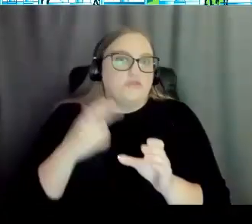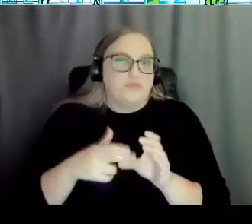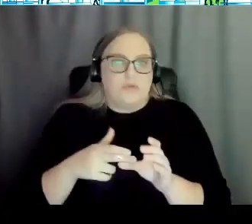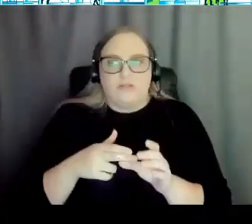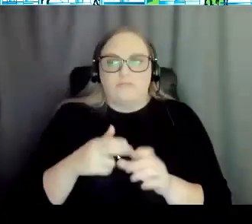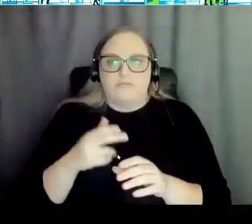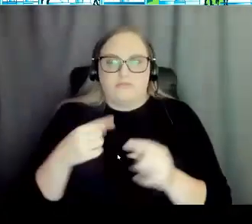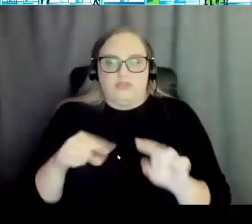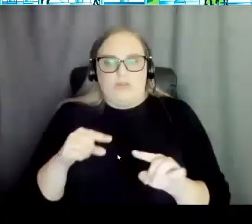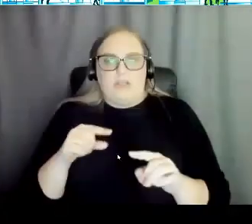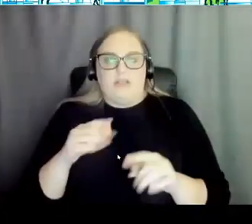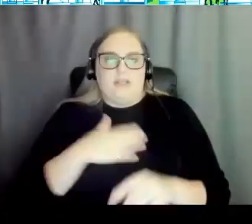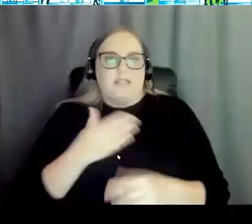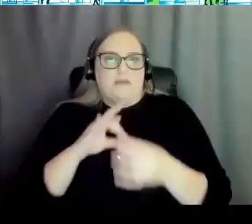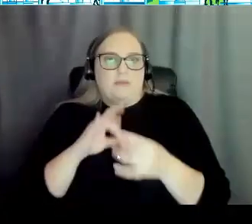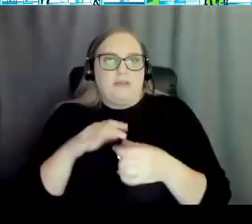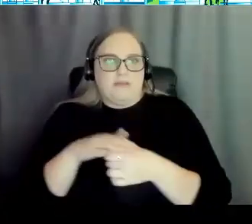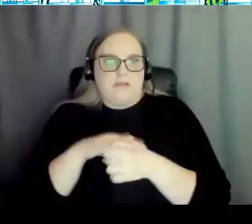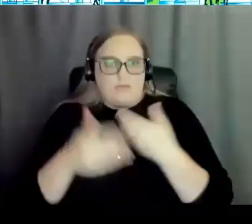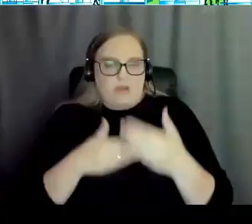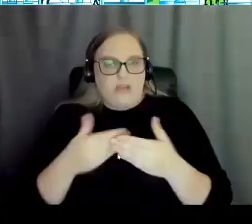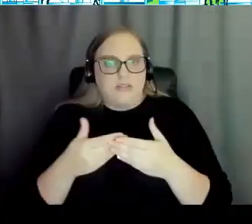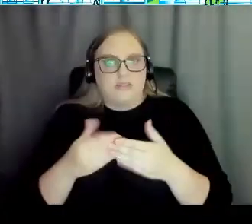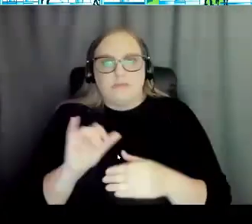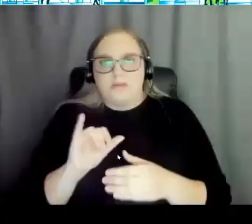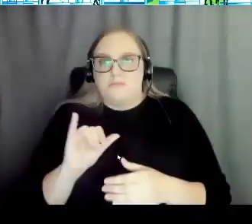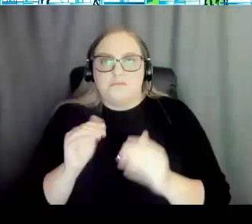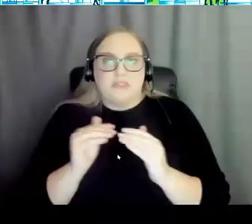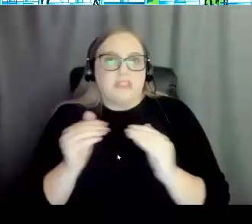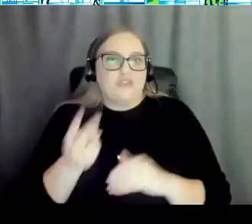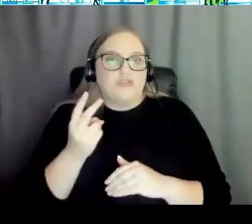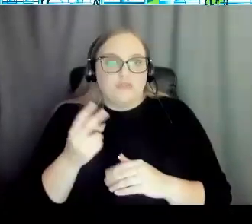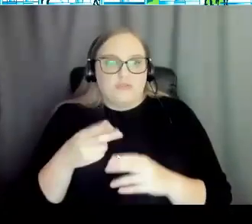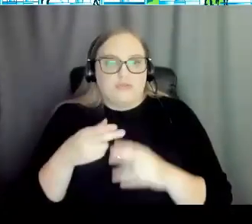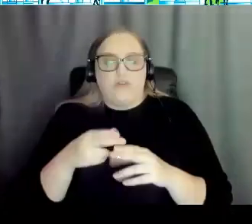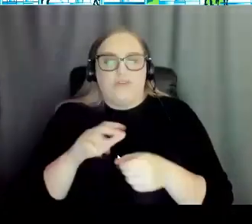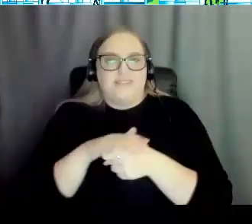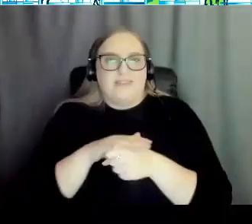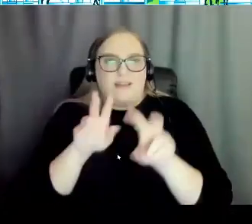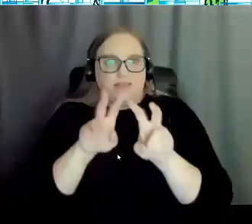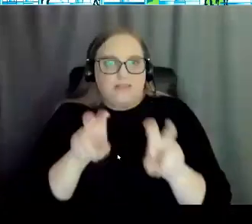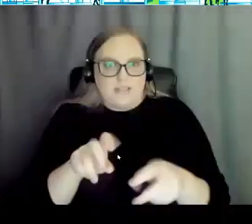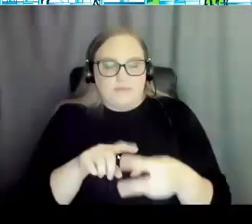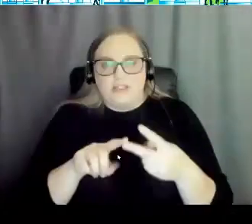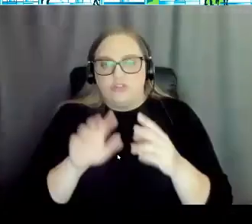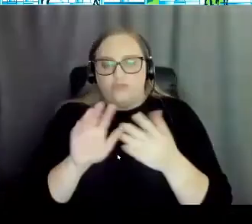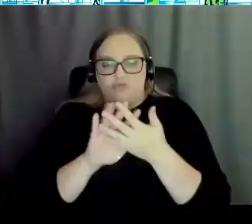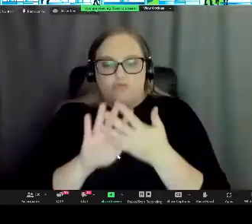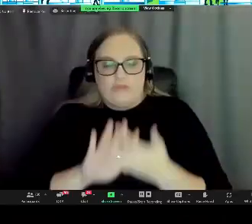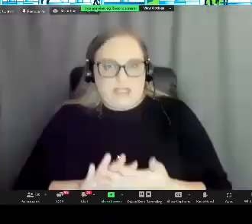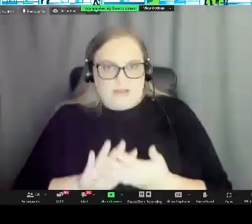siting process, perhaps stage 2 is called site assessment and screening, and that's when the national call will